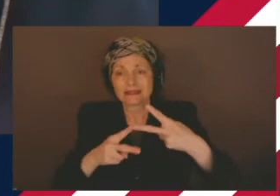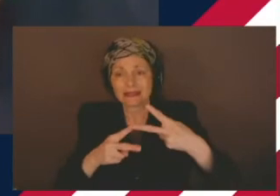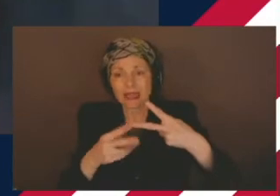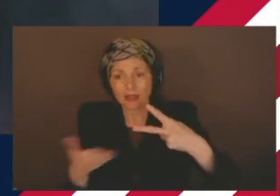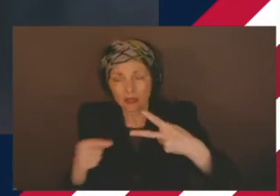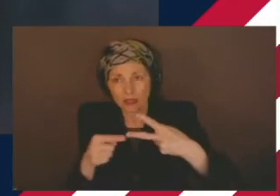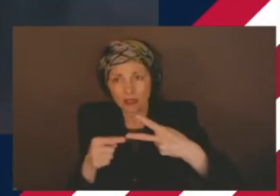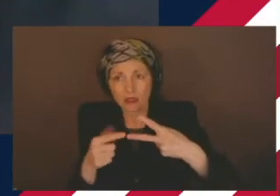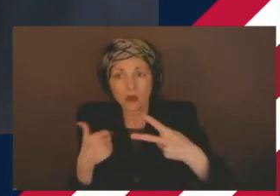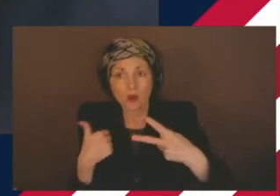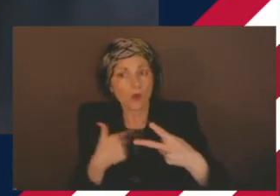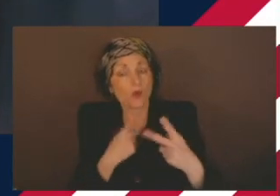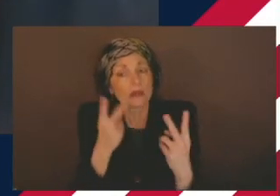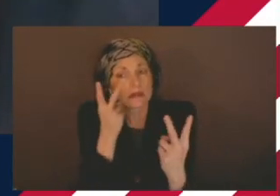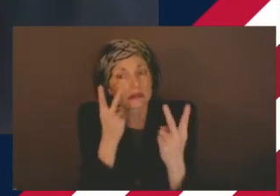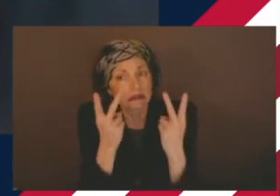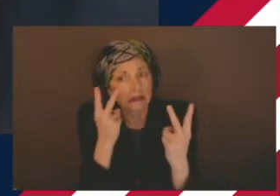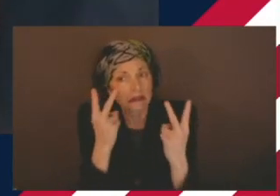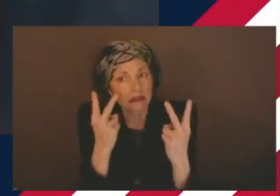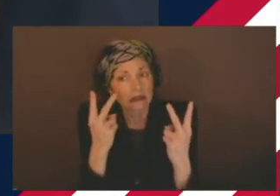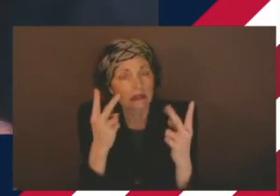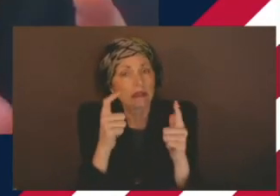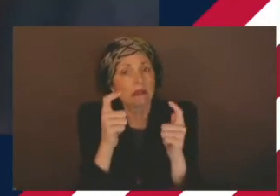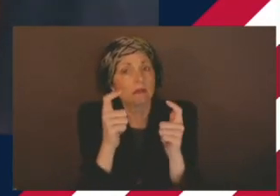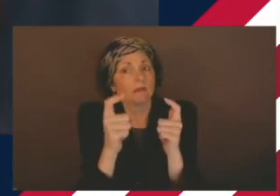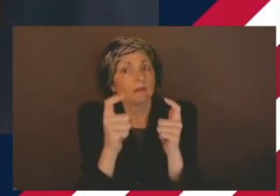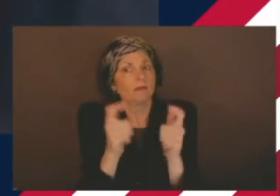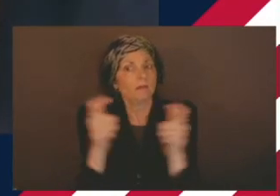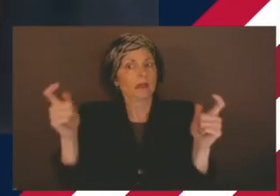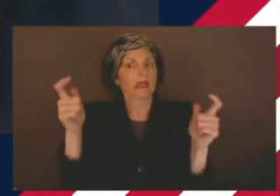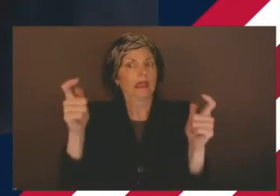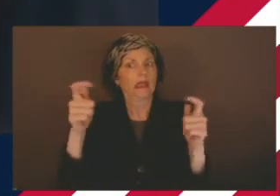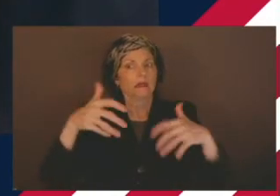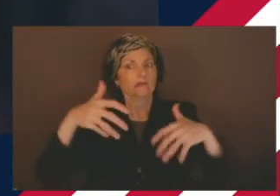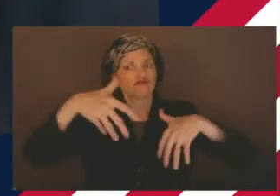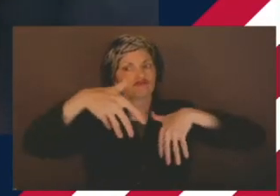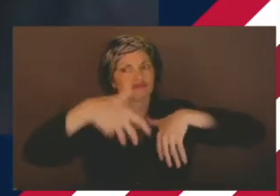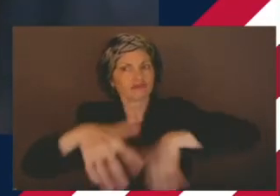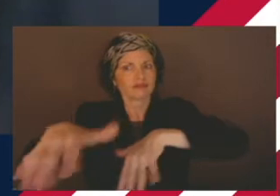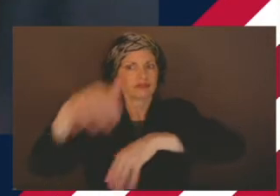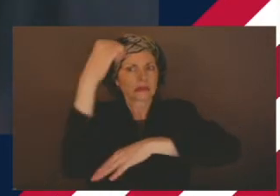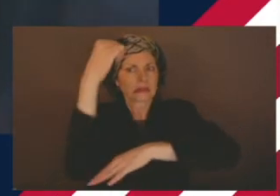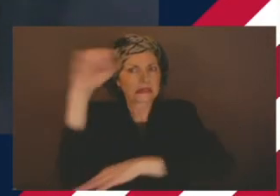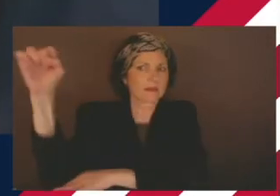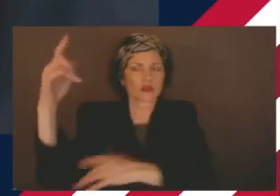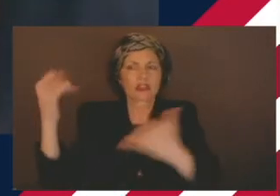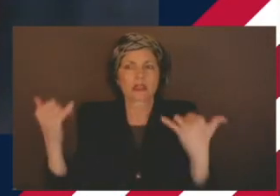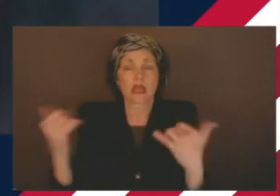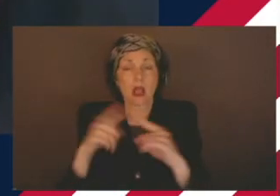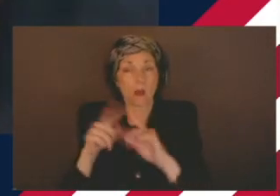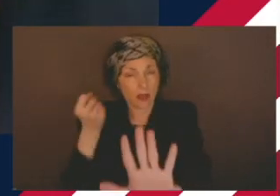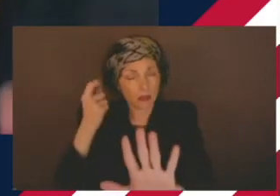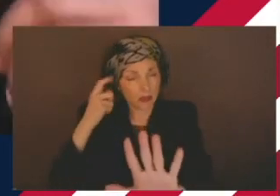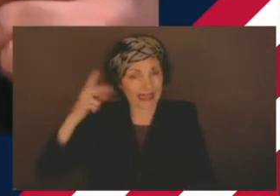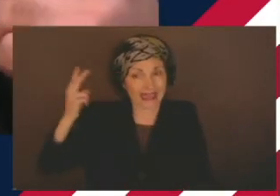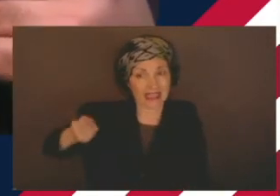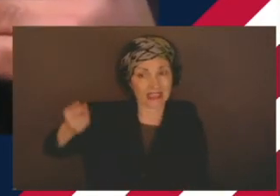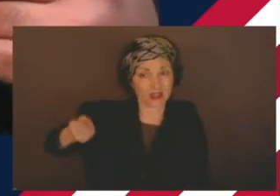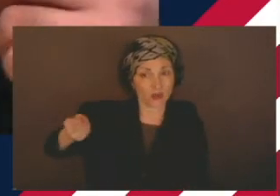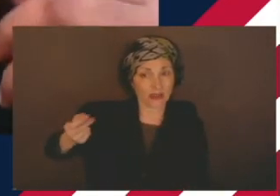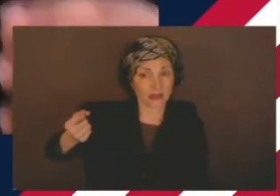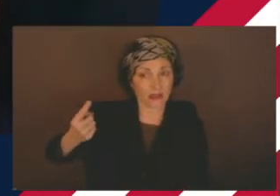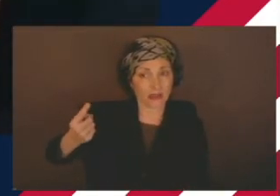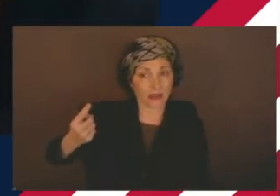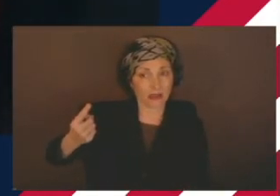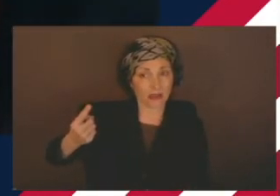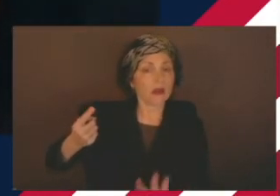the largest demonstration. But I would say one thing in history, we got to be clear, this is not the first time, and it may not, and